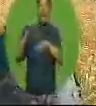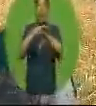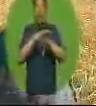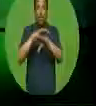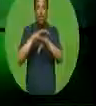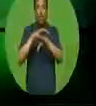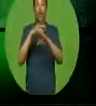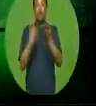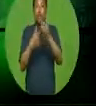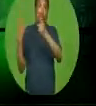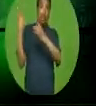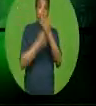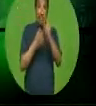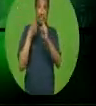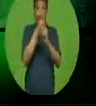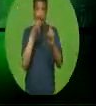land.